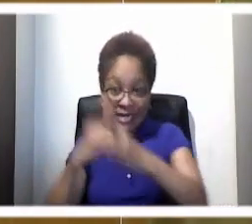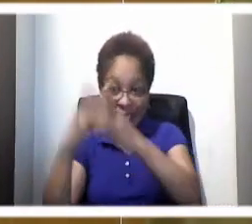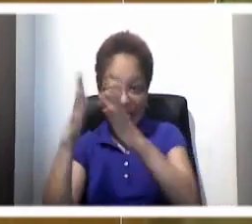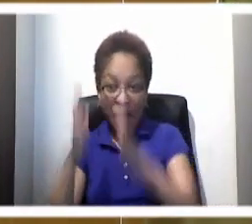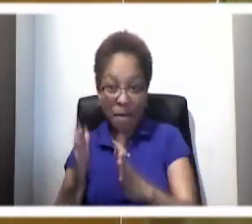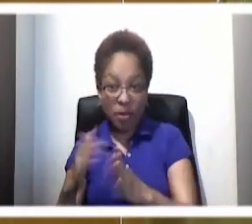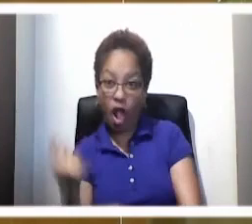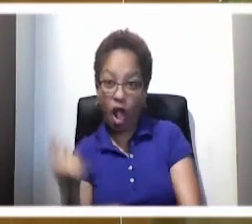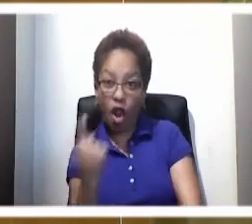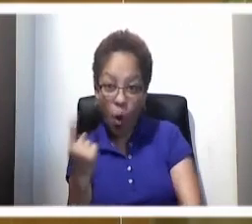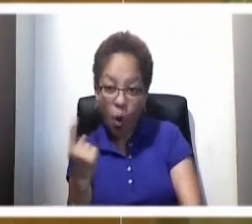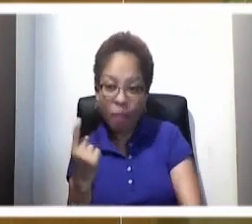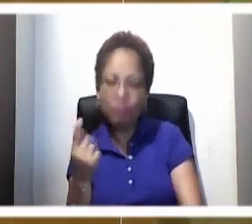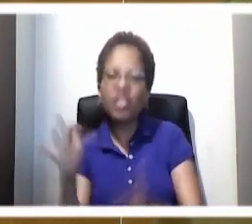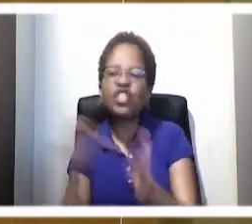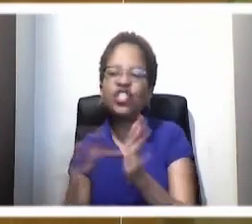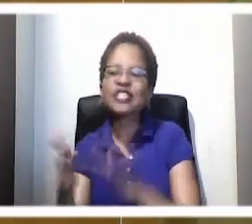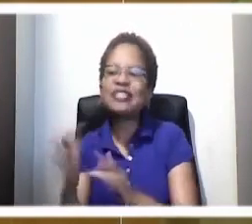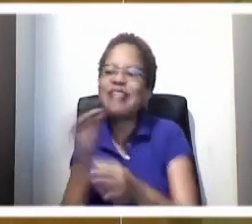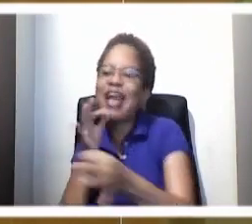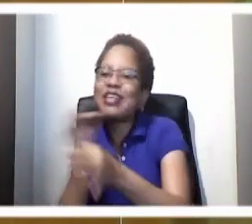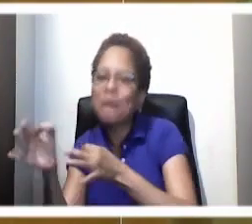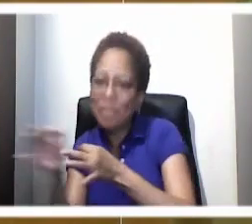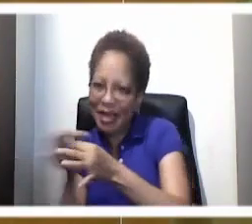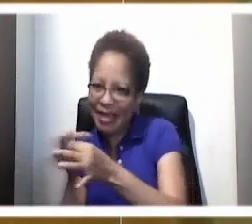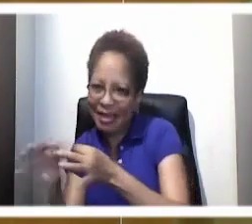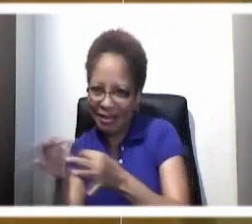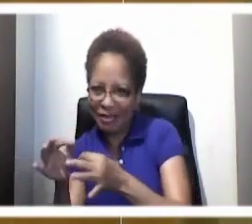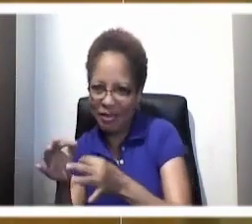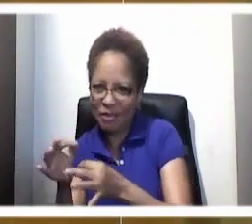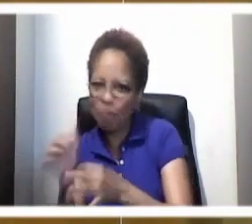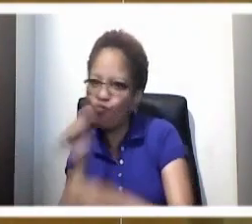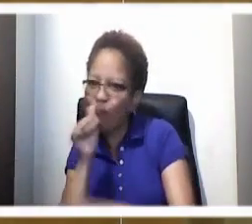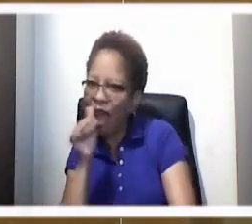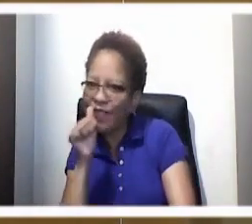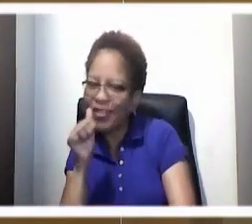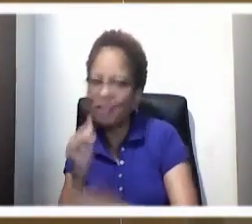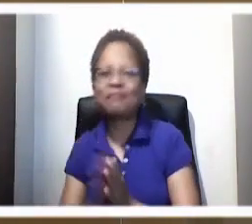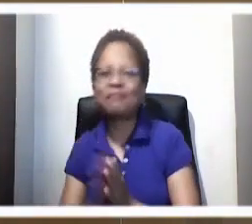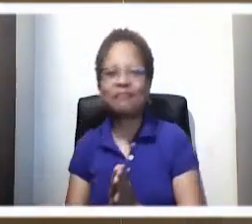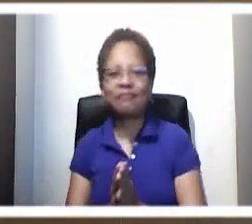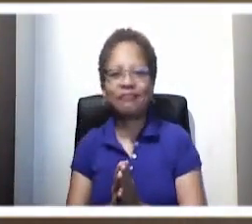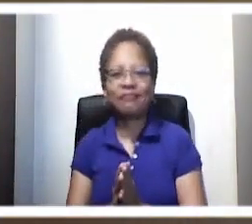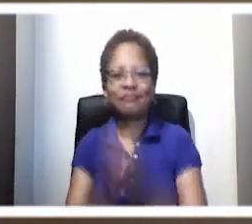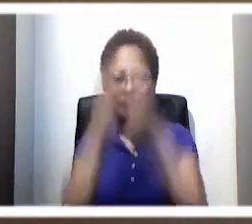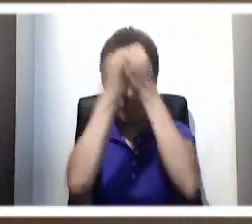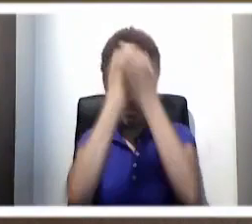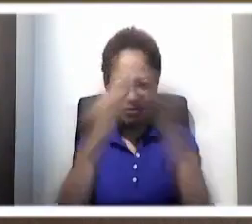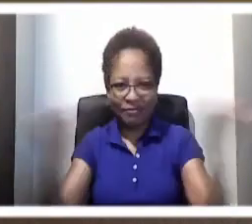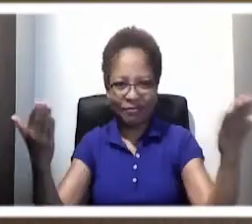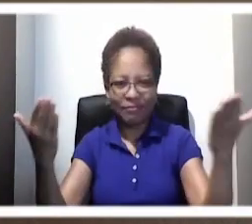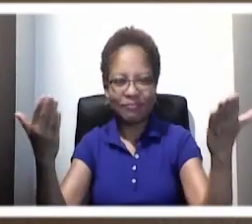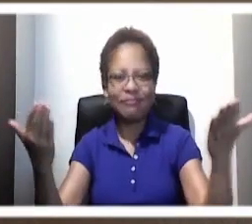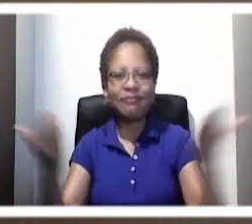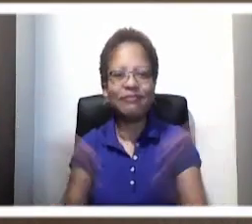The good news, the gospel of our Lord Jesus Christ. Praise to you, Lord Jesus